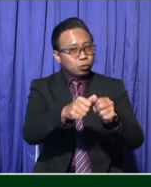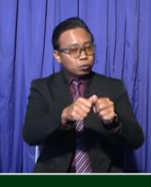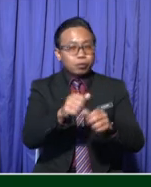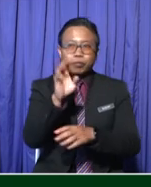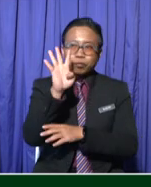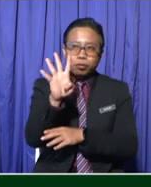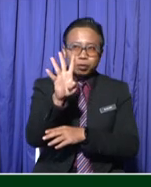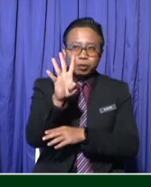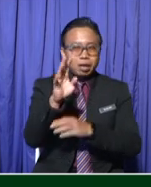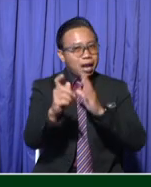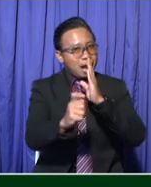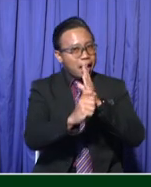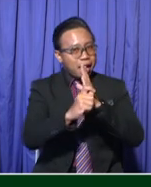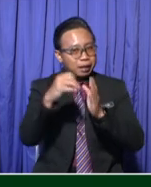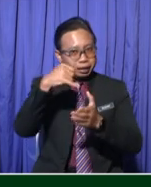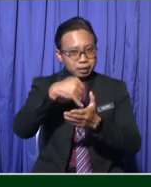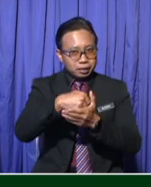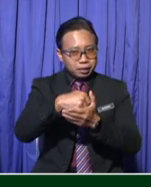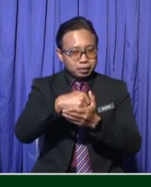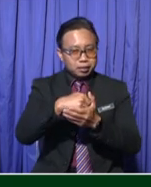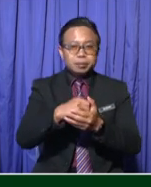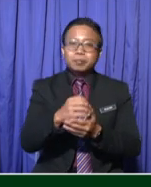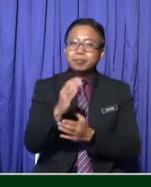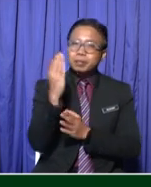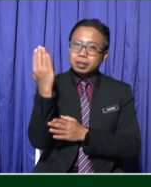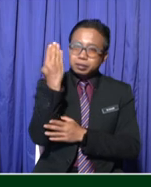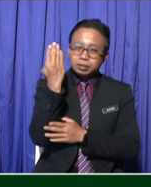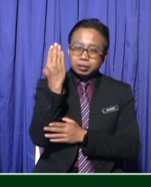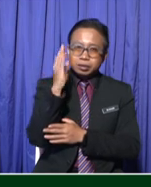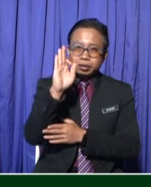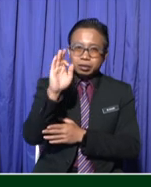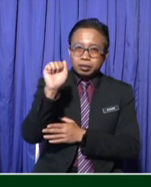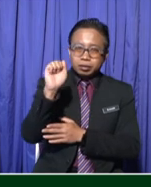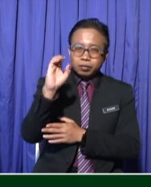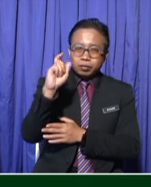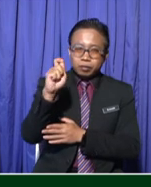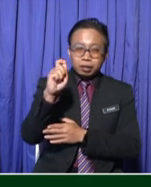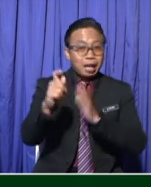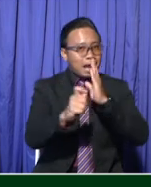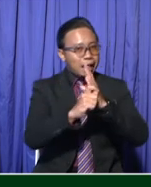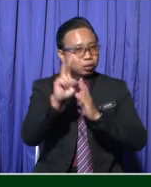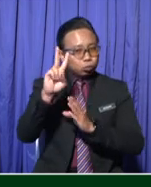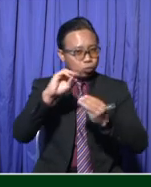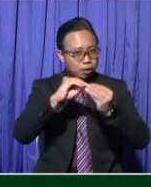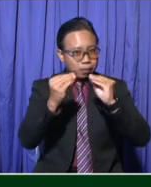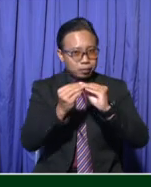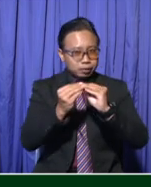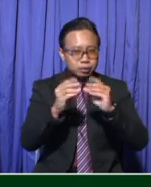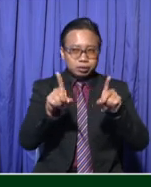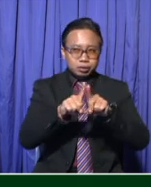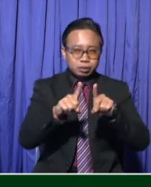Fourth, add in the range of basic facts and add 2 numbers with the sum